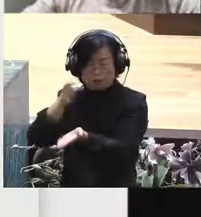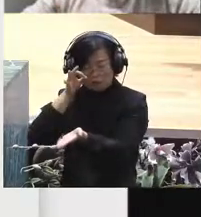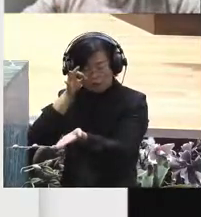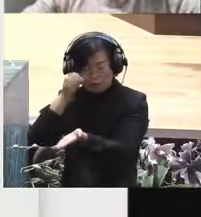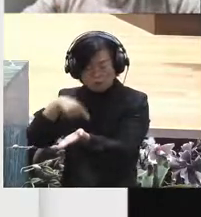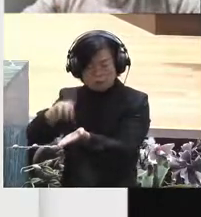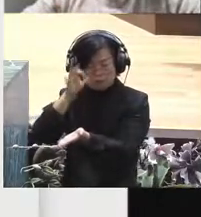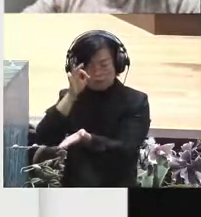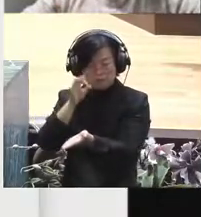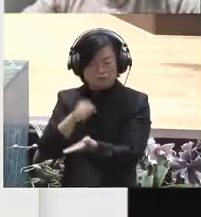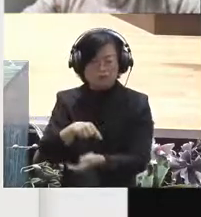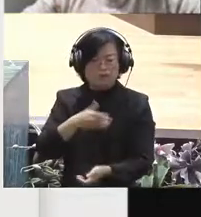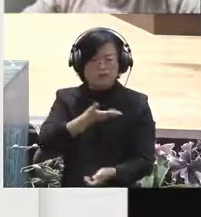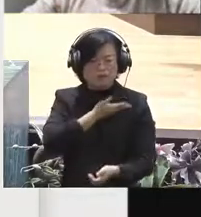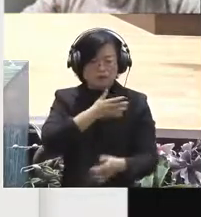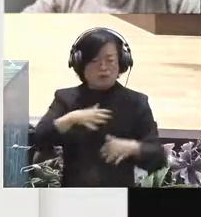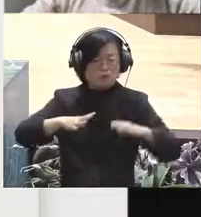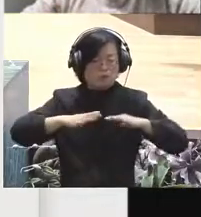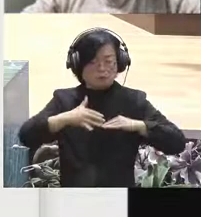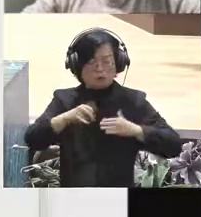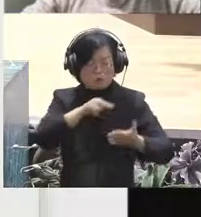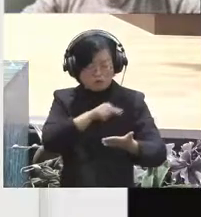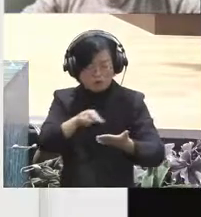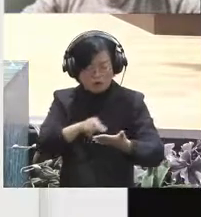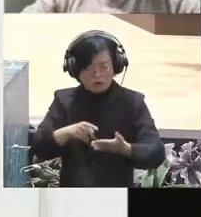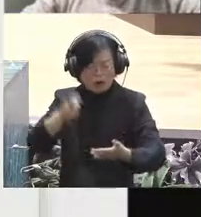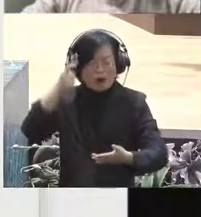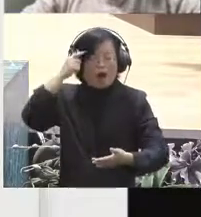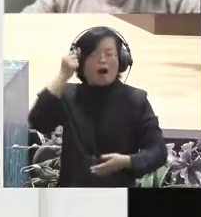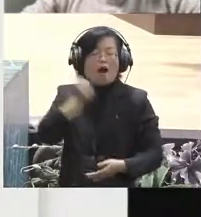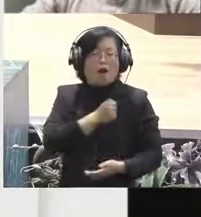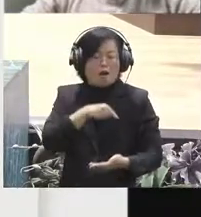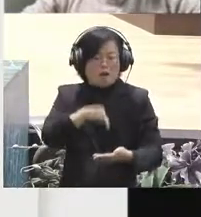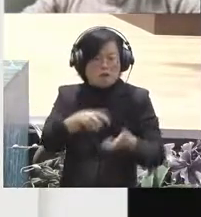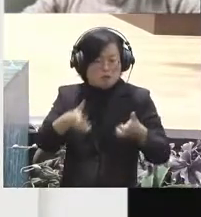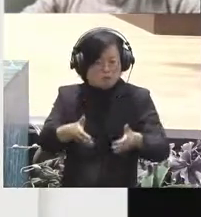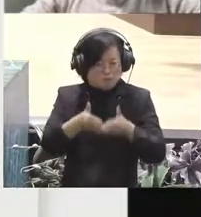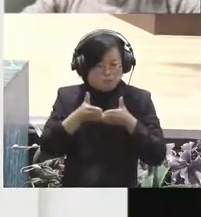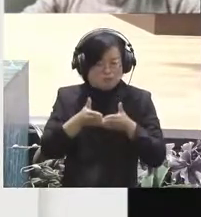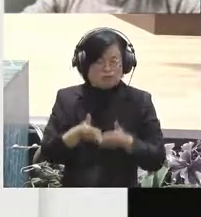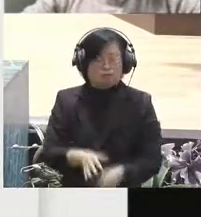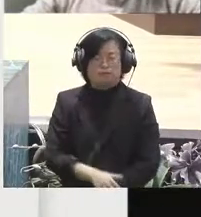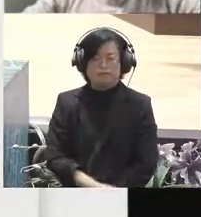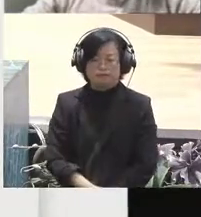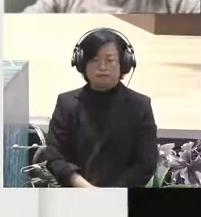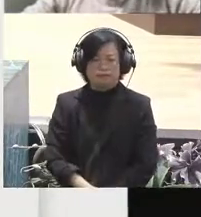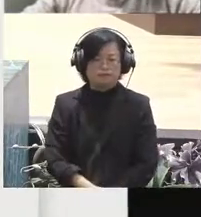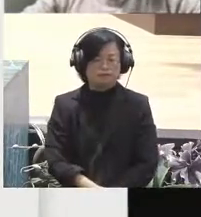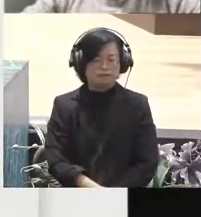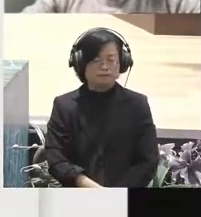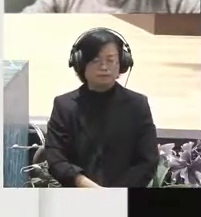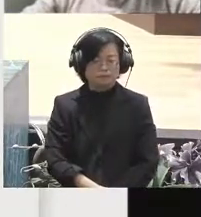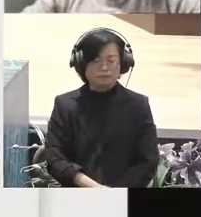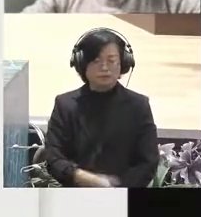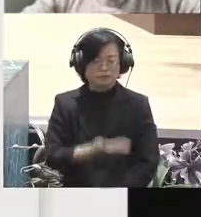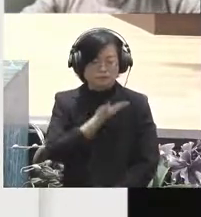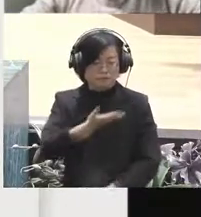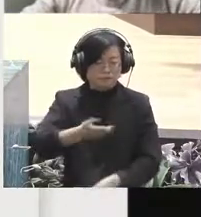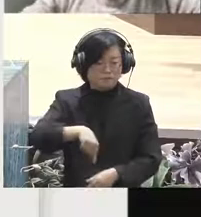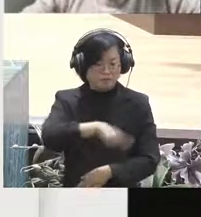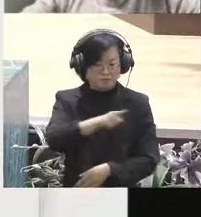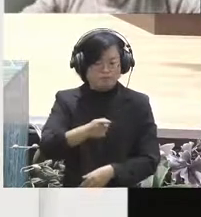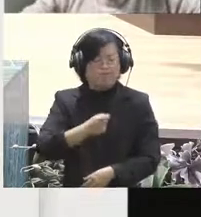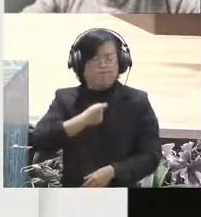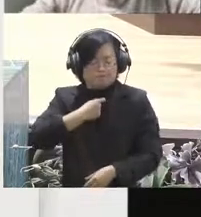the movement towards open governance. We also want to encourage policymakers